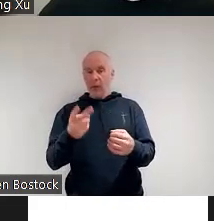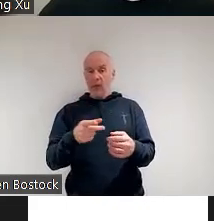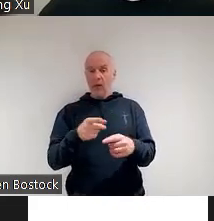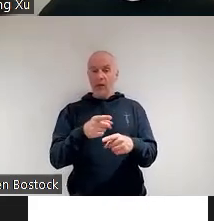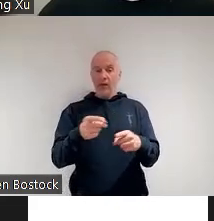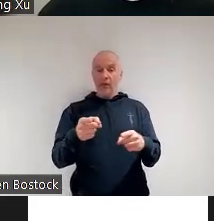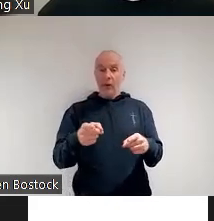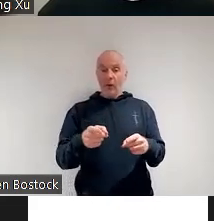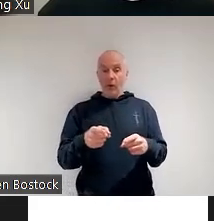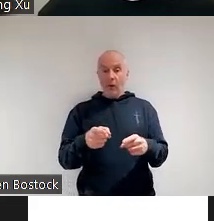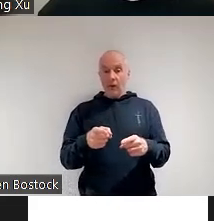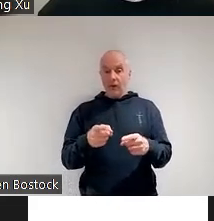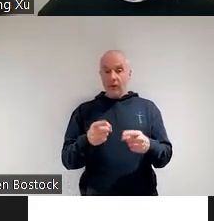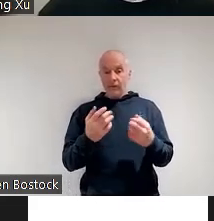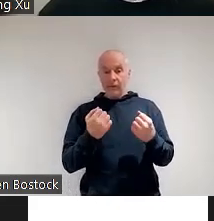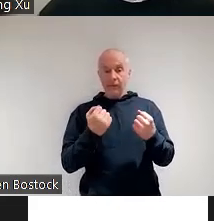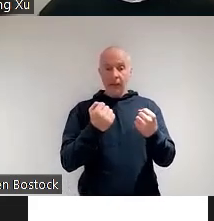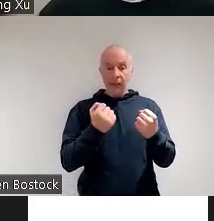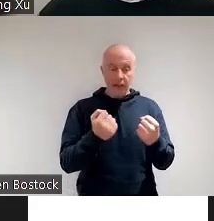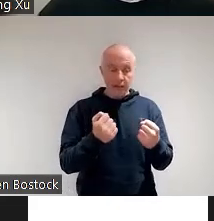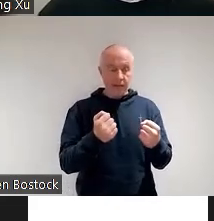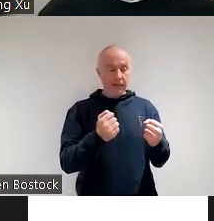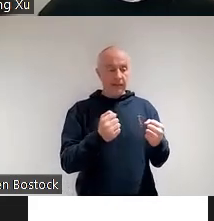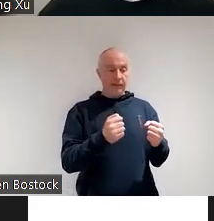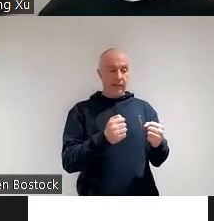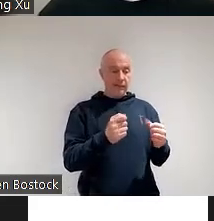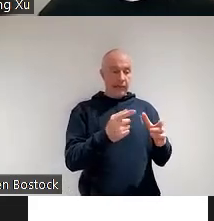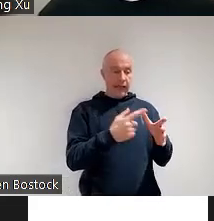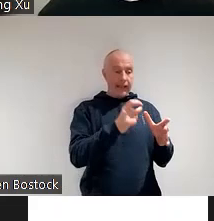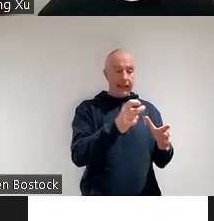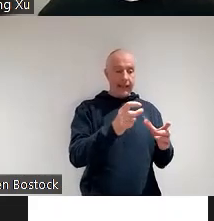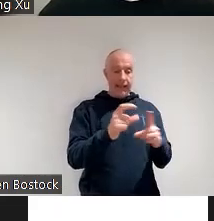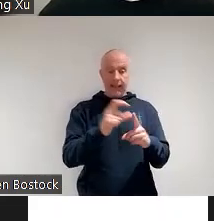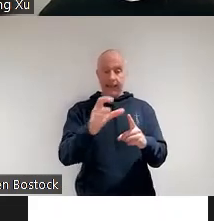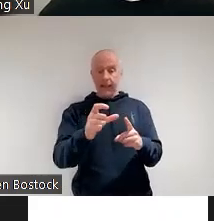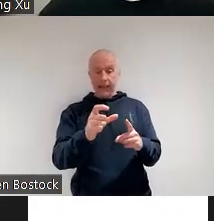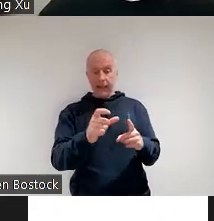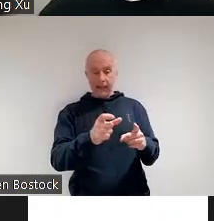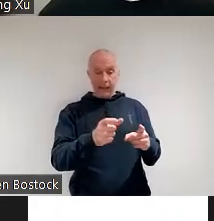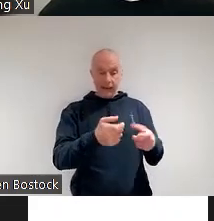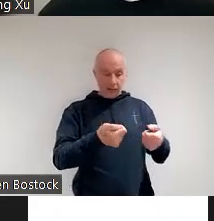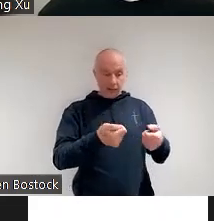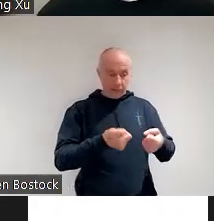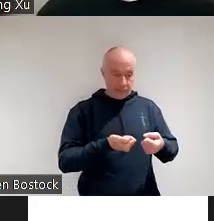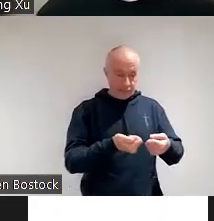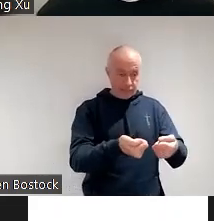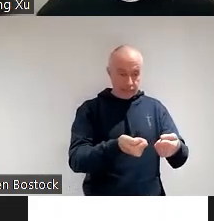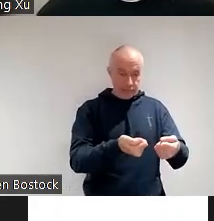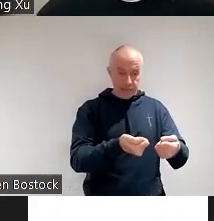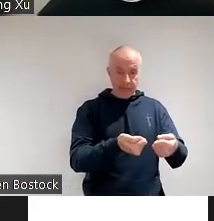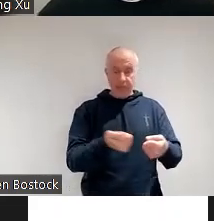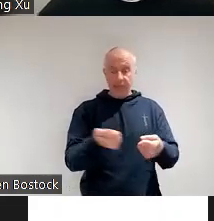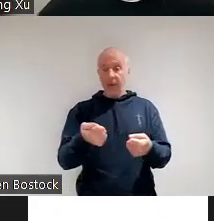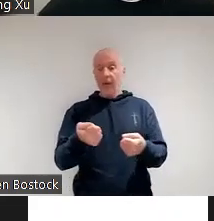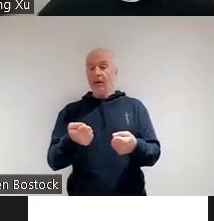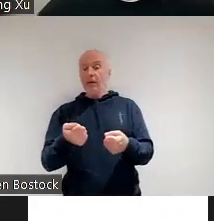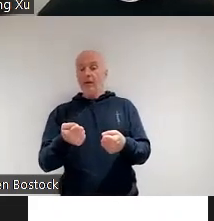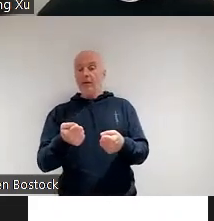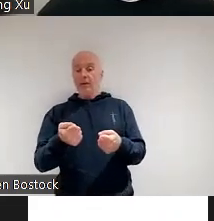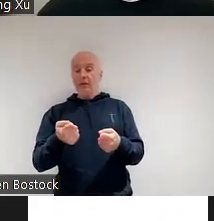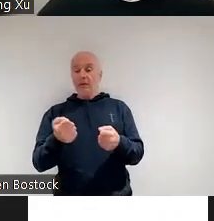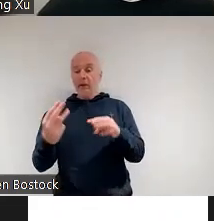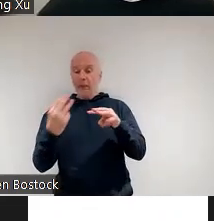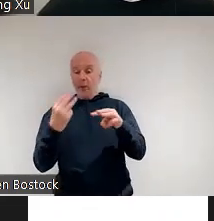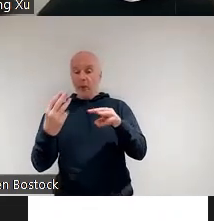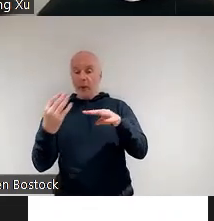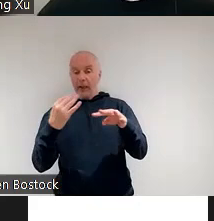the destination. You can have both single AC charger and DC charger. On the go, normally it's DC charger, but sometimes you can also see some